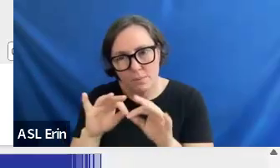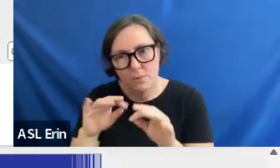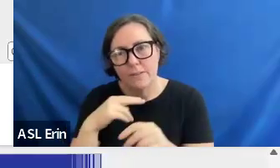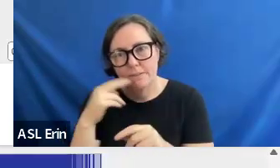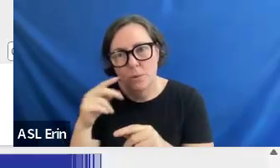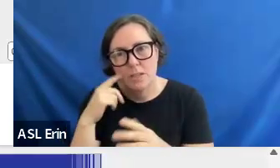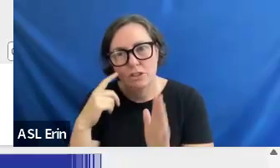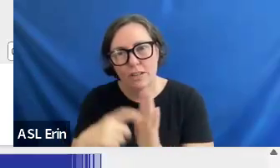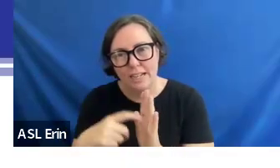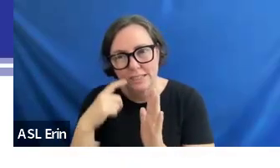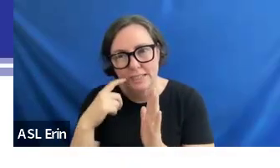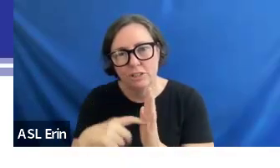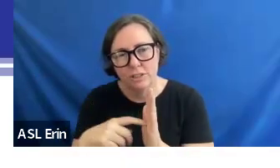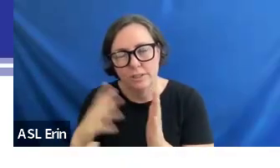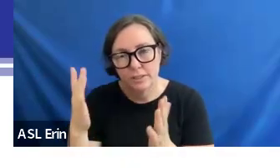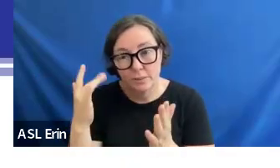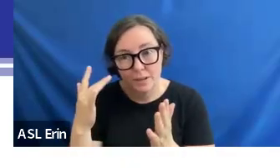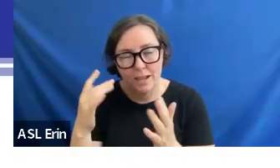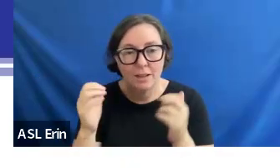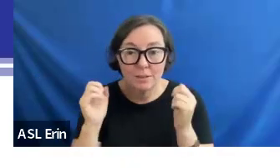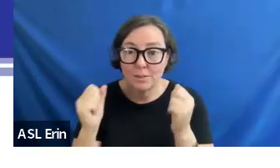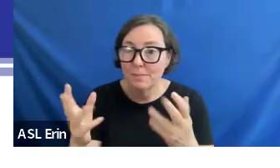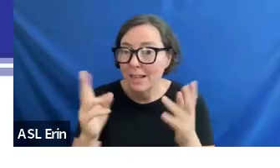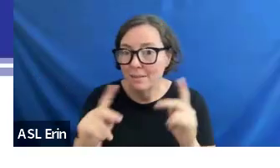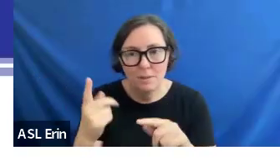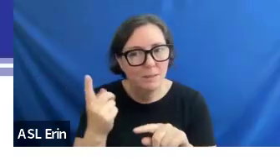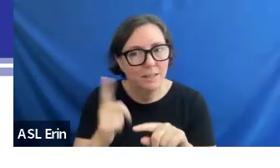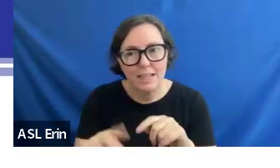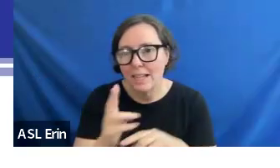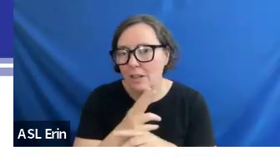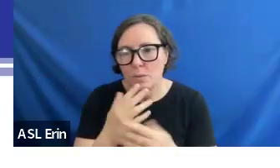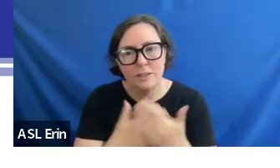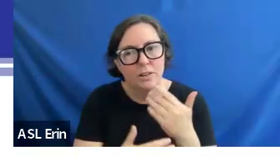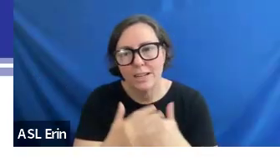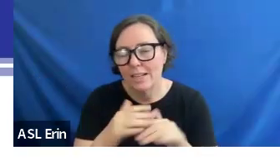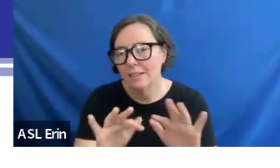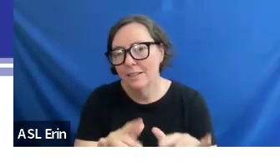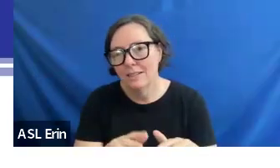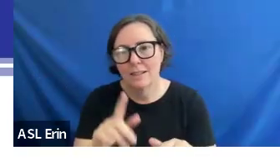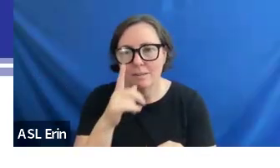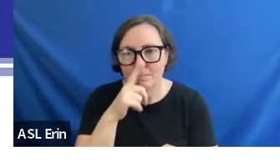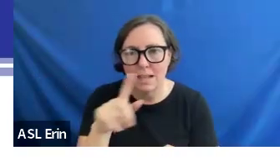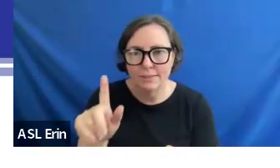voice recognition. Well, there are many people who cannot use their hands.